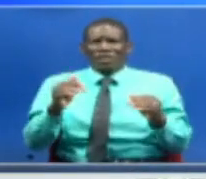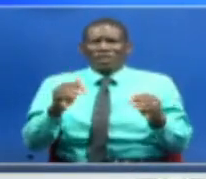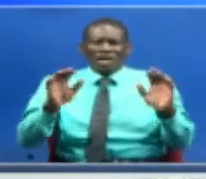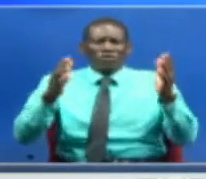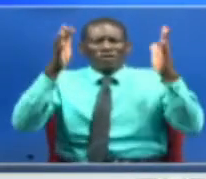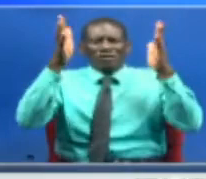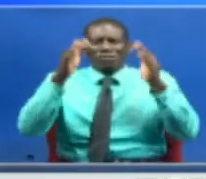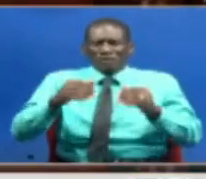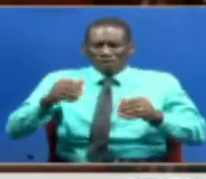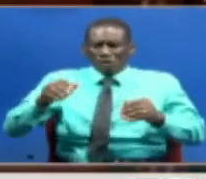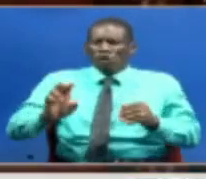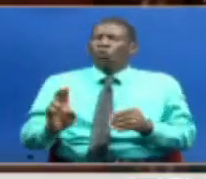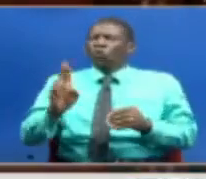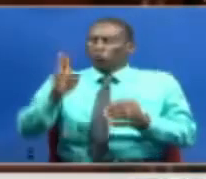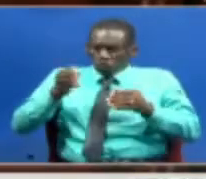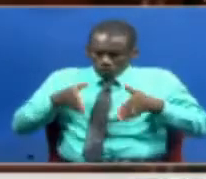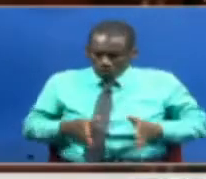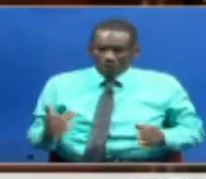kuzaliwa.